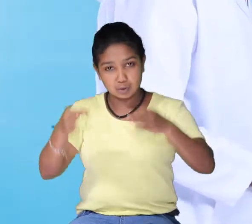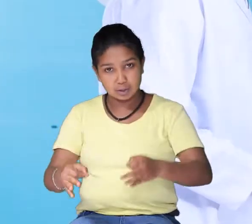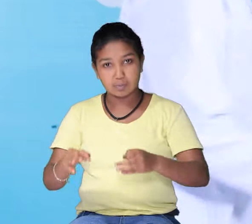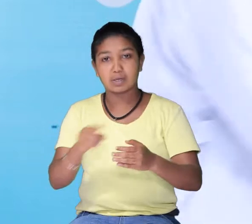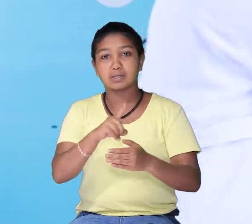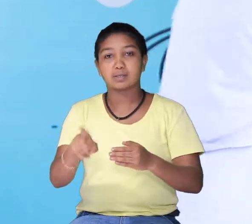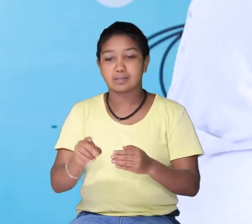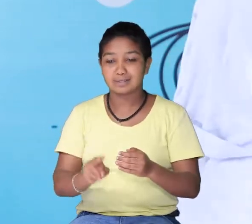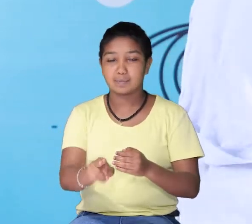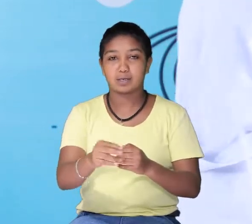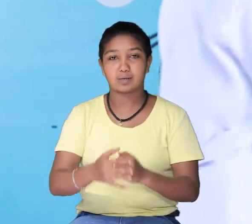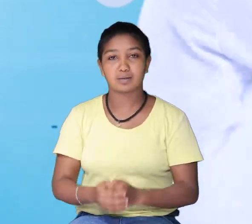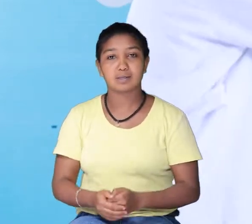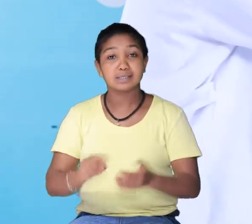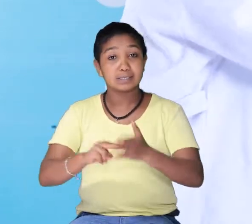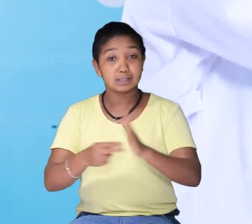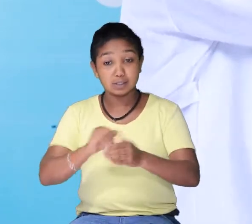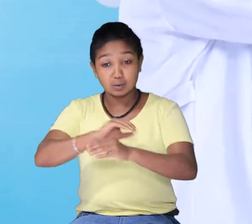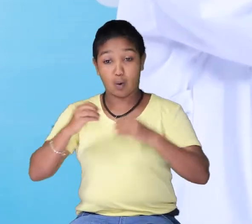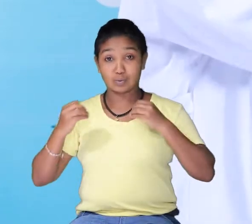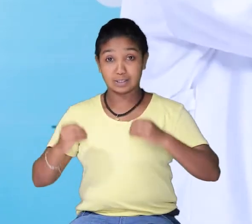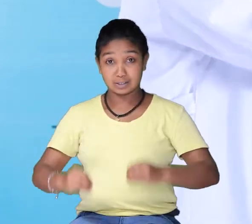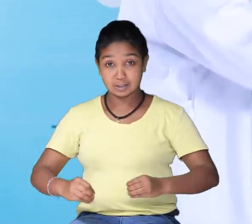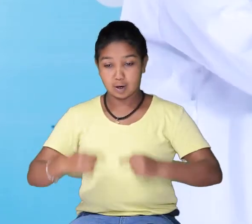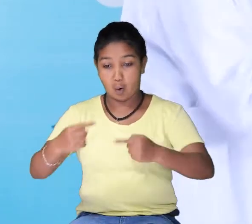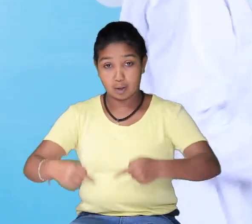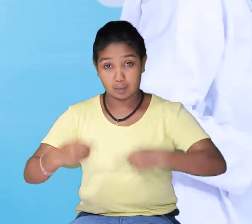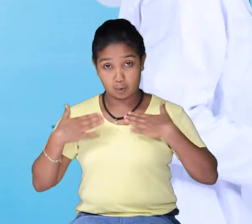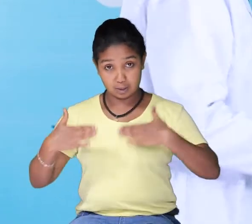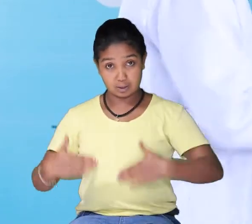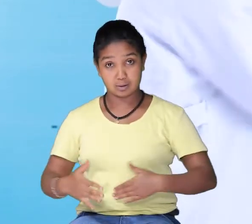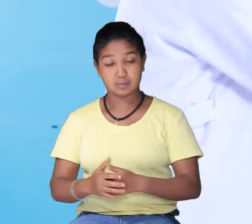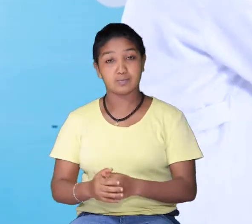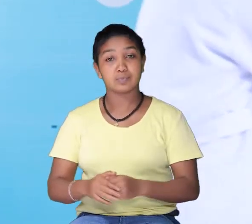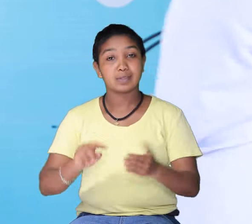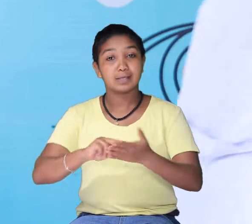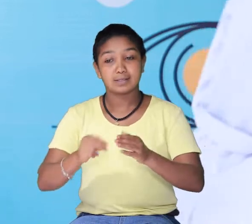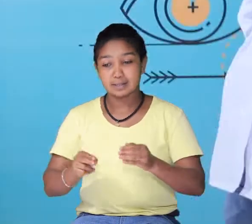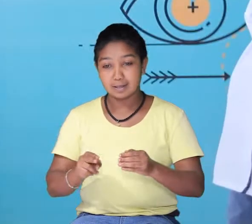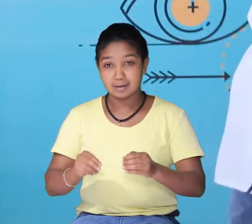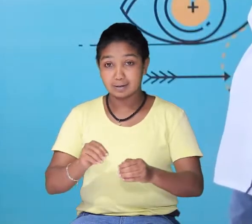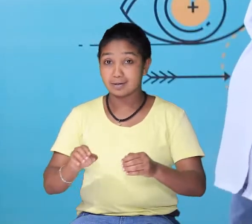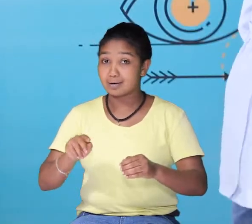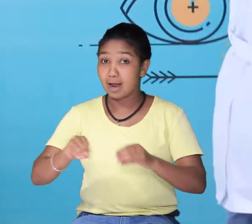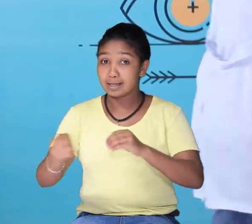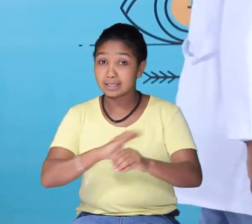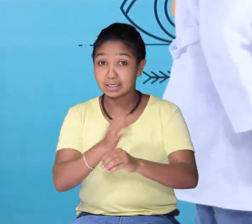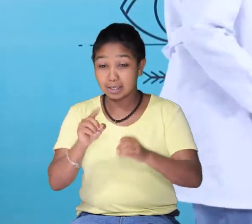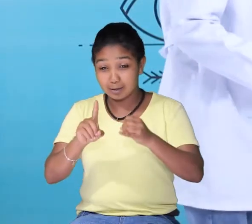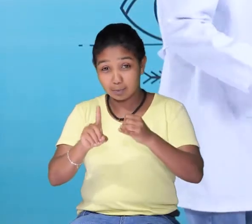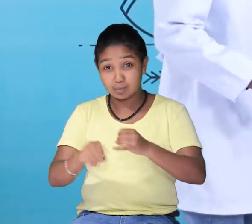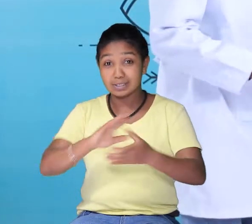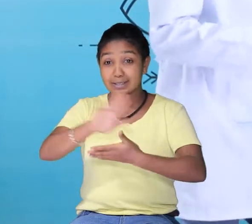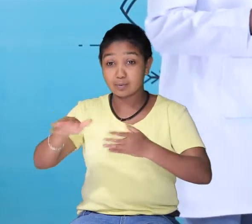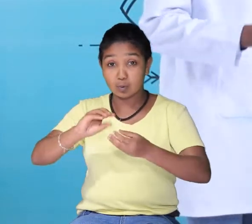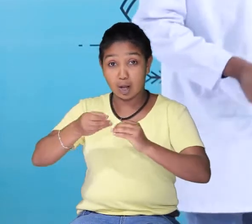its speed. Since this object is a rolling body, its kinetic energy at the bottom is the sum